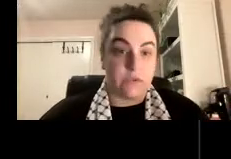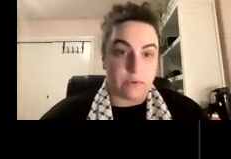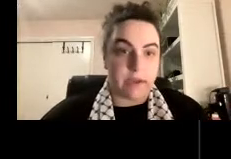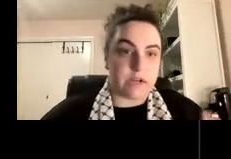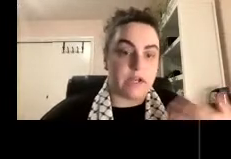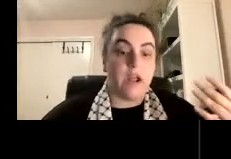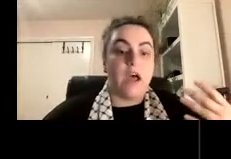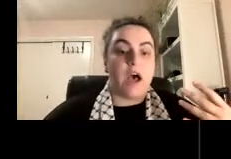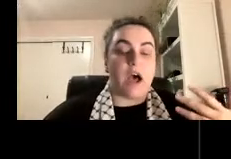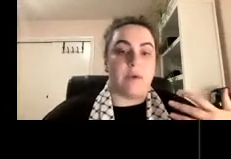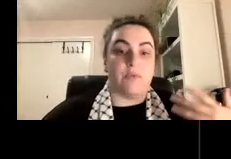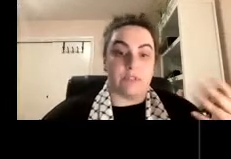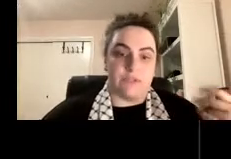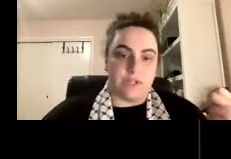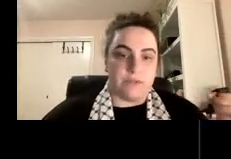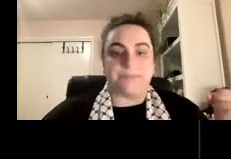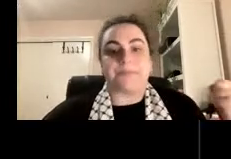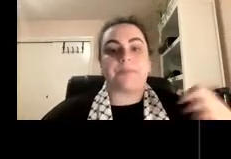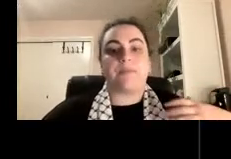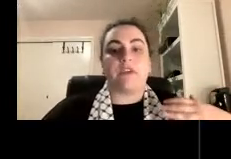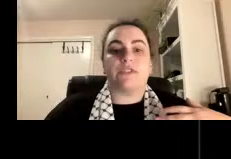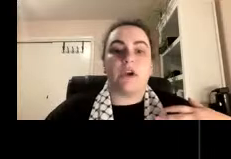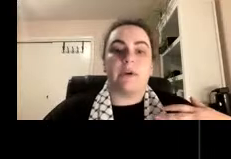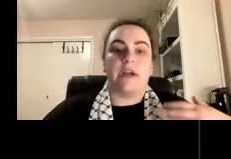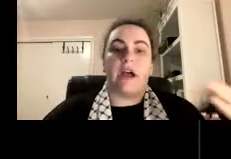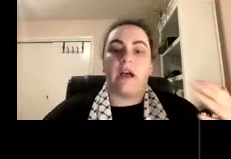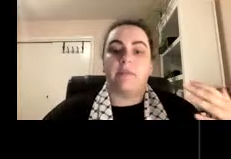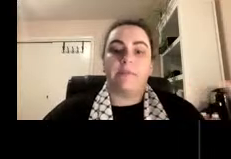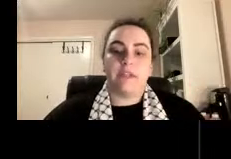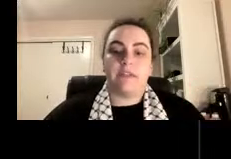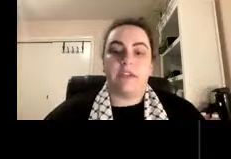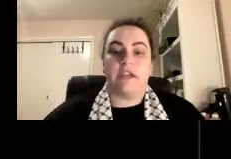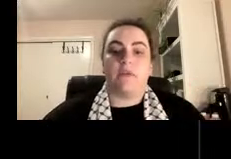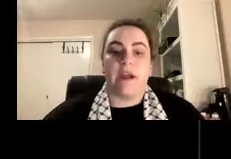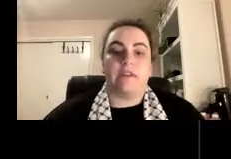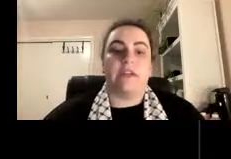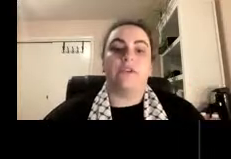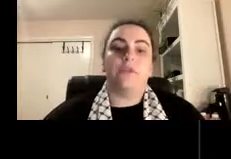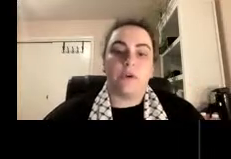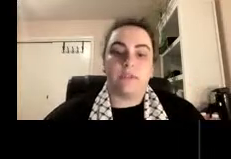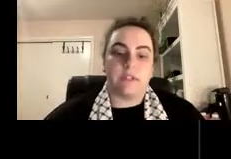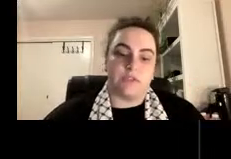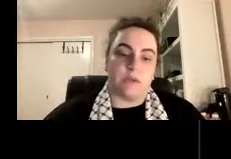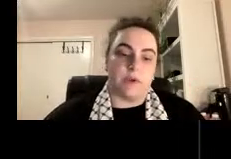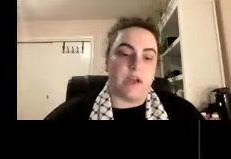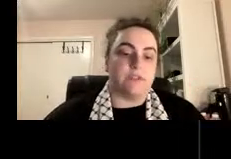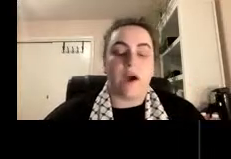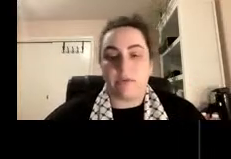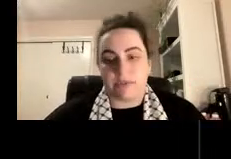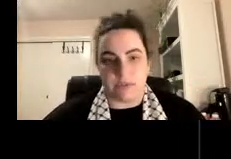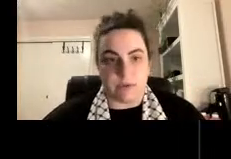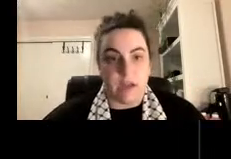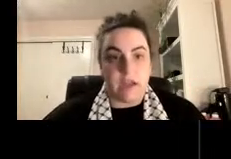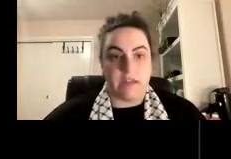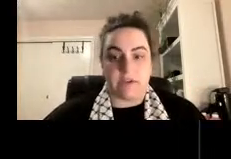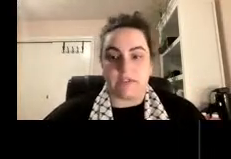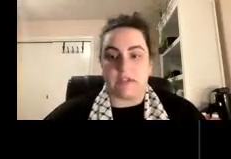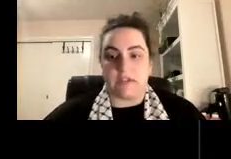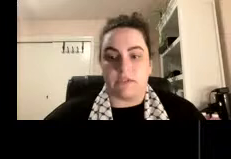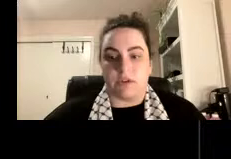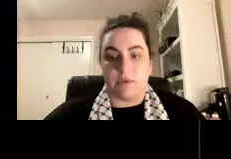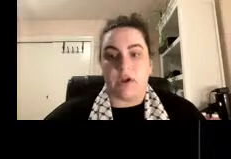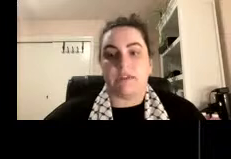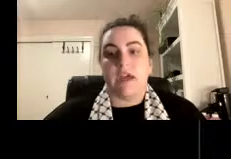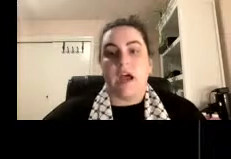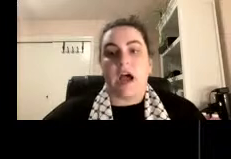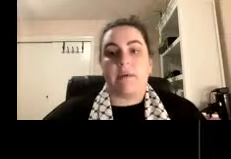going to do about it once you do. So the big thing around like who owns Israel bonds, why would you invest in